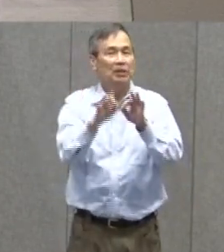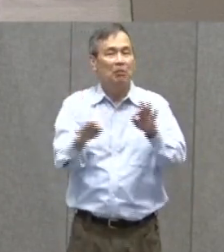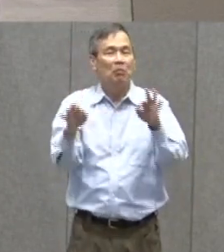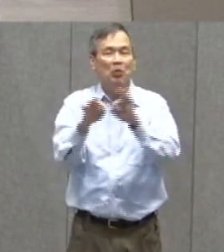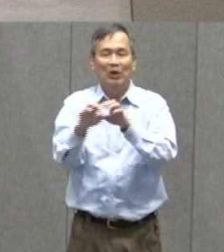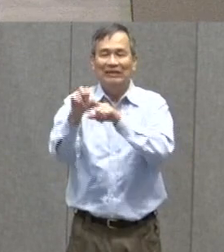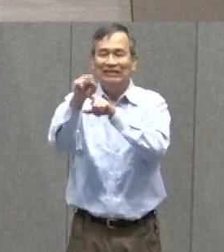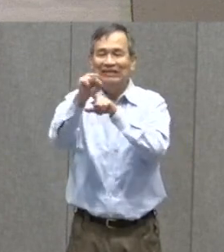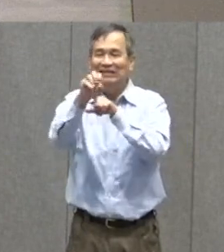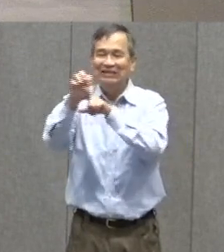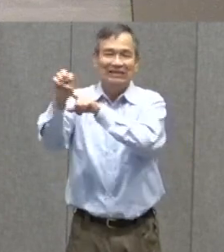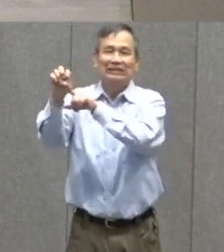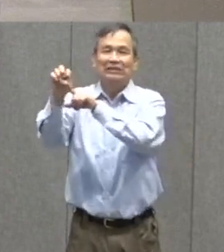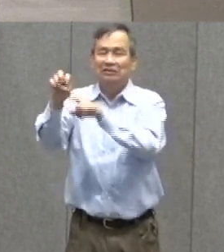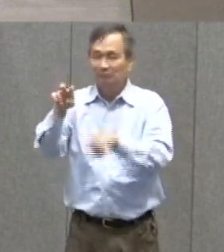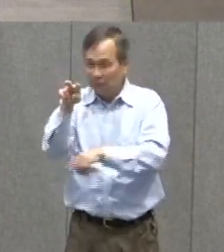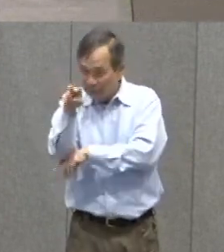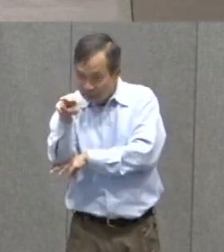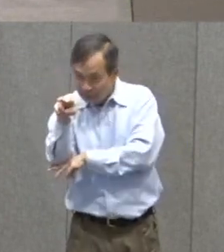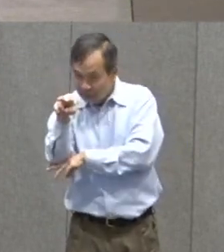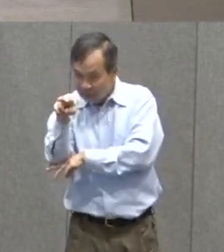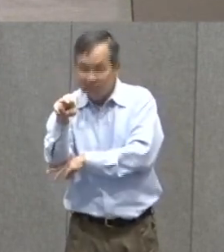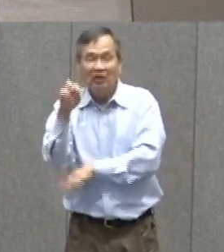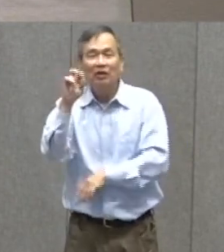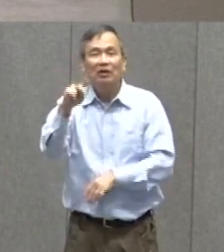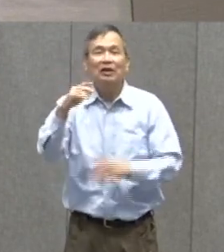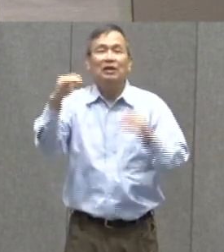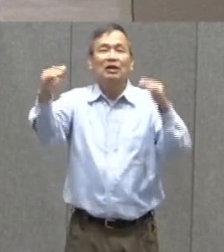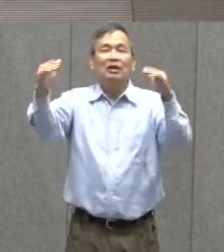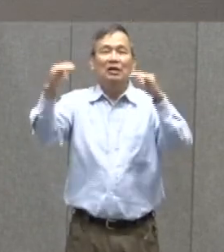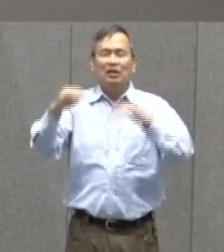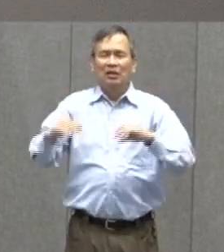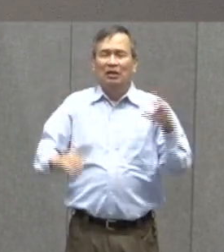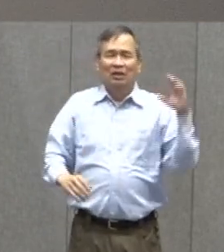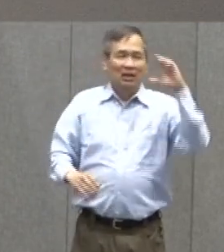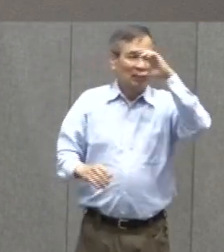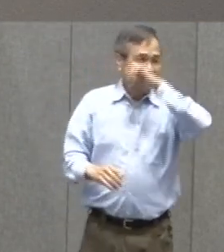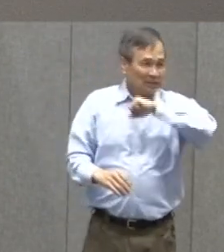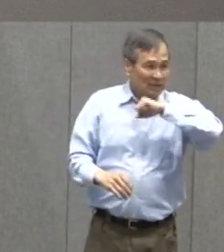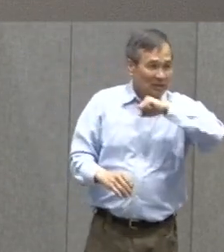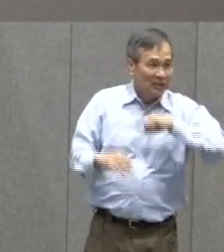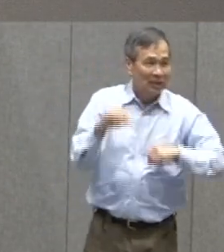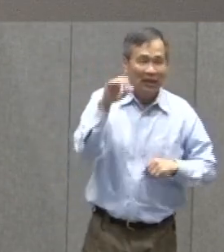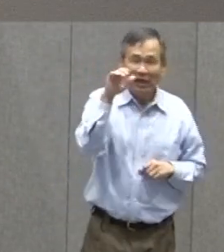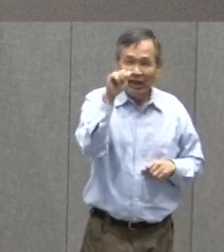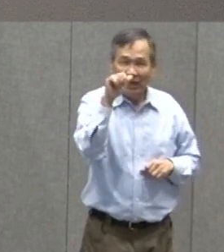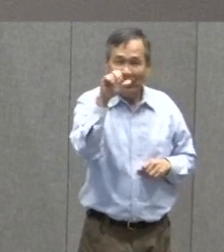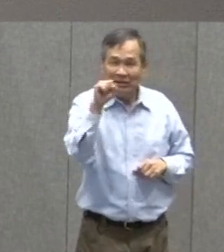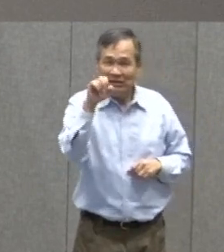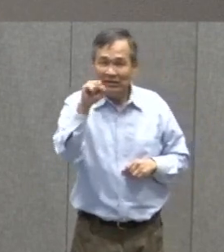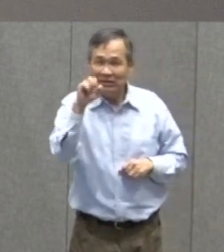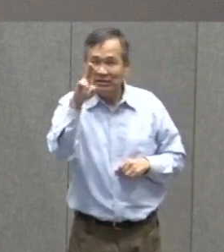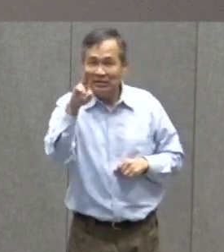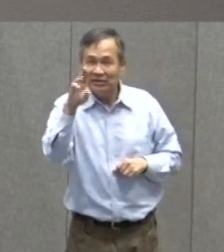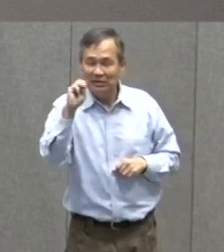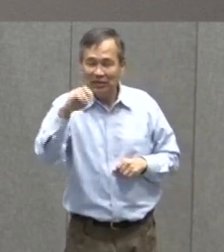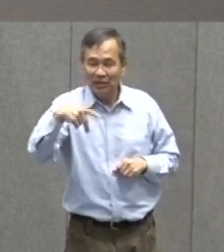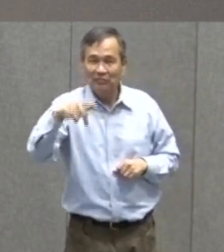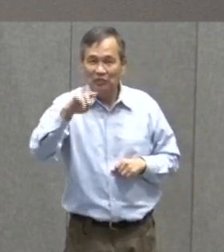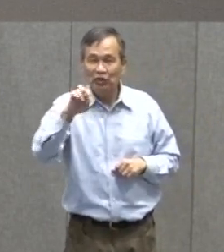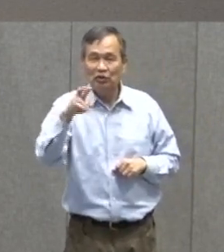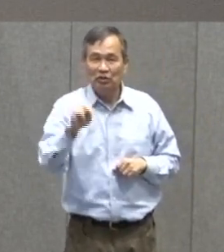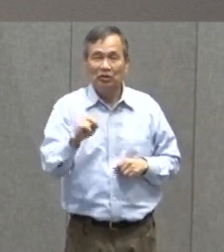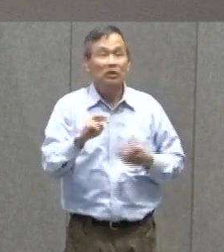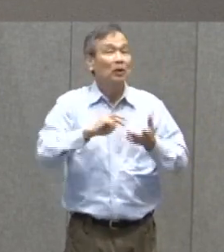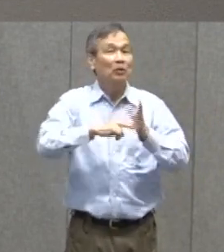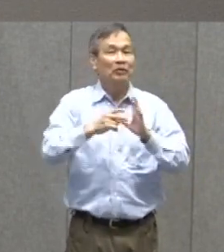word, see. I will now move to an assumption. We do not want to make assumptions of what about